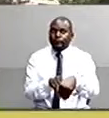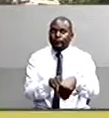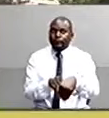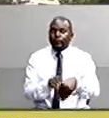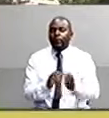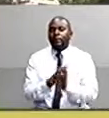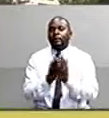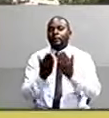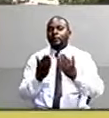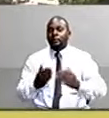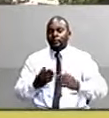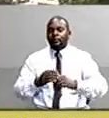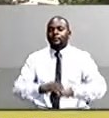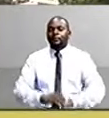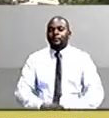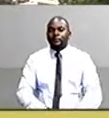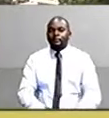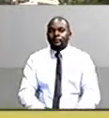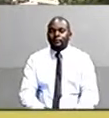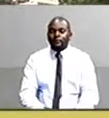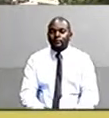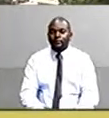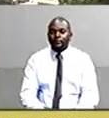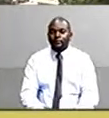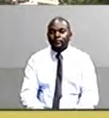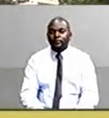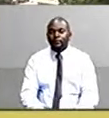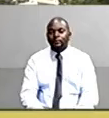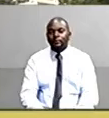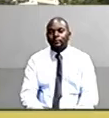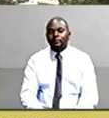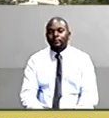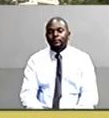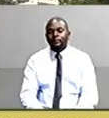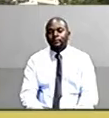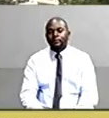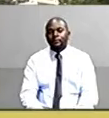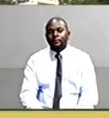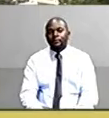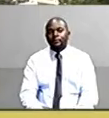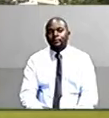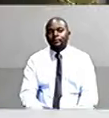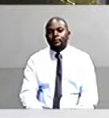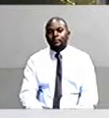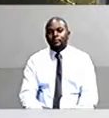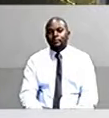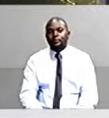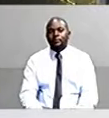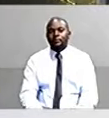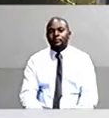Navka Farida and Gloria Gwitabinji reporting in Kampala.